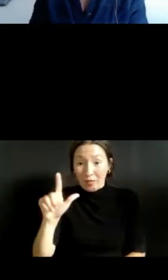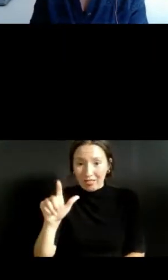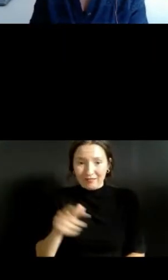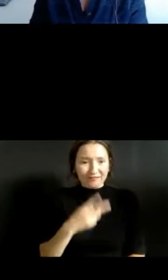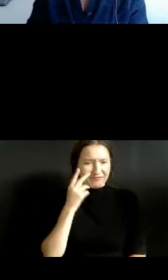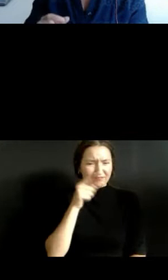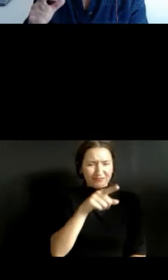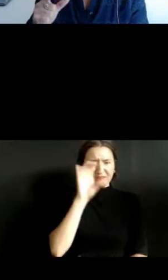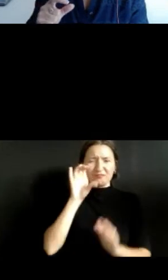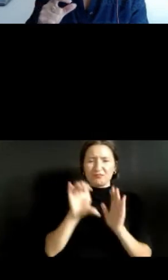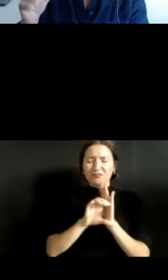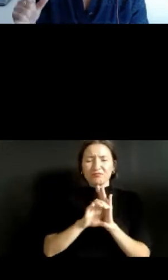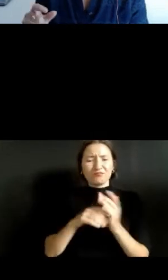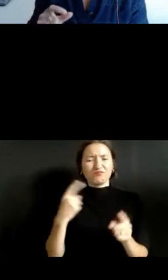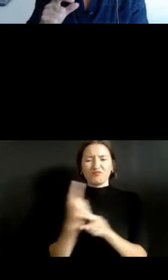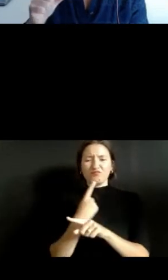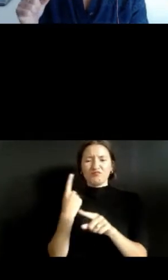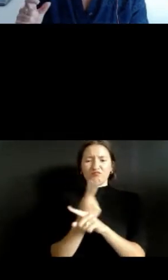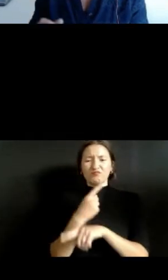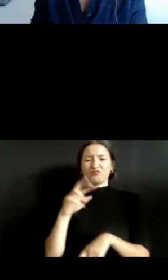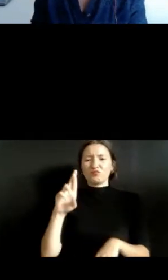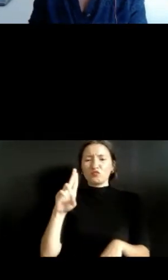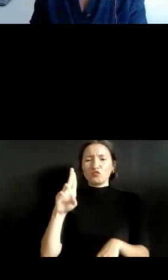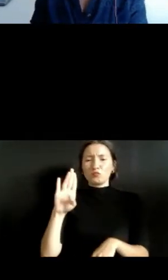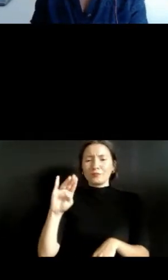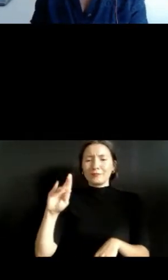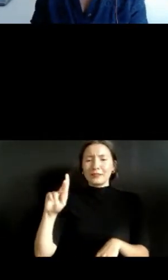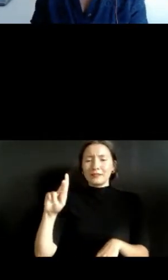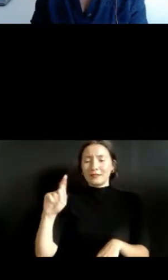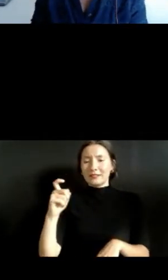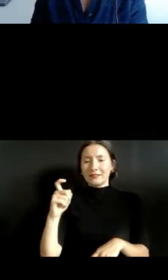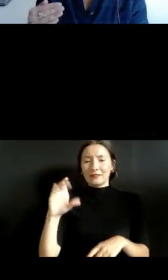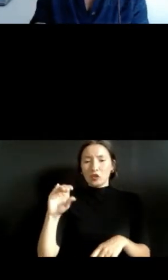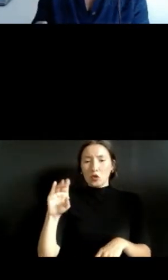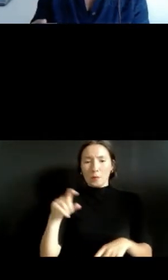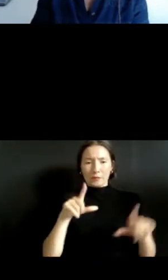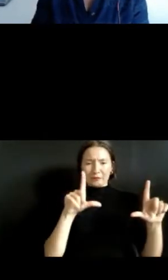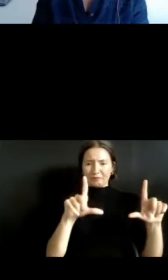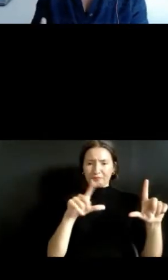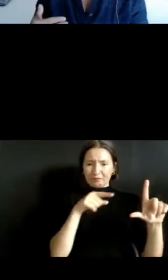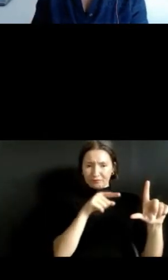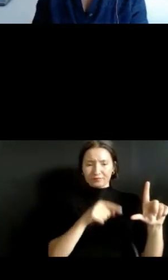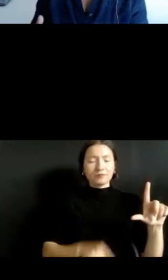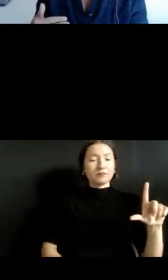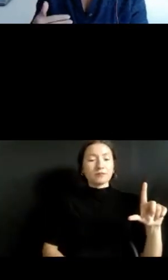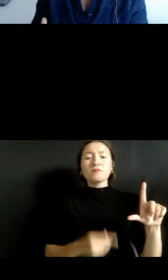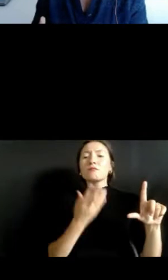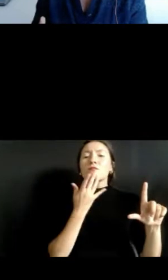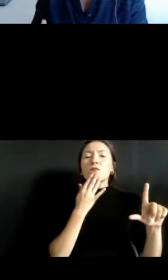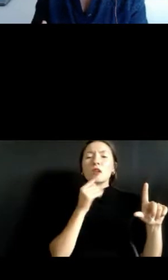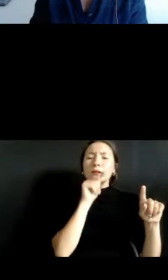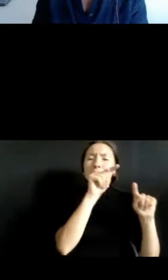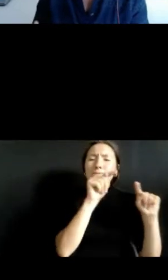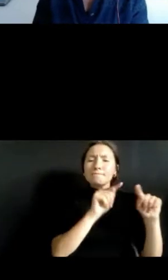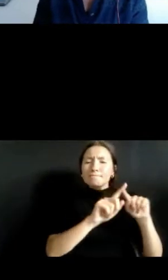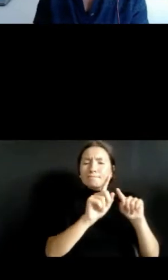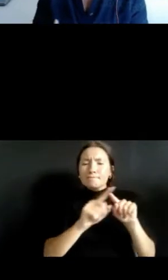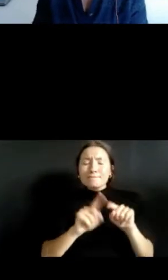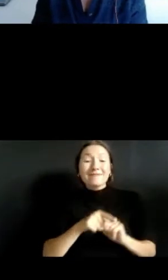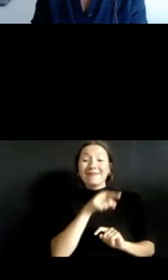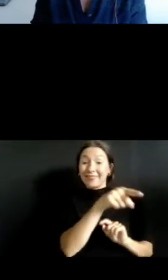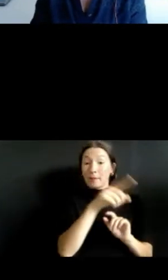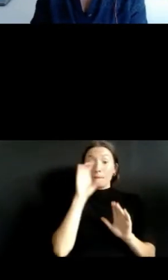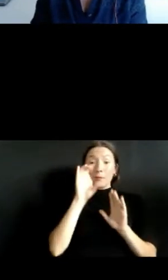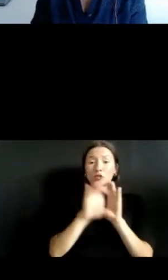all of its squares in the bright colours that we're familiar with, and that represents a standard e-learning course not designed for accessibility.